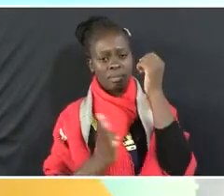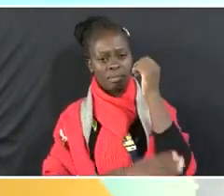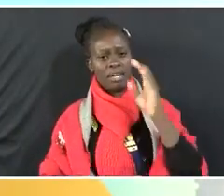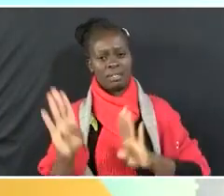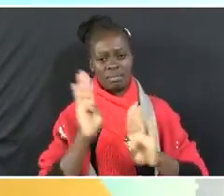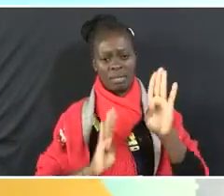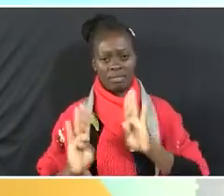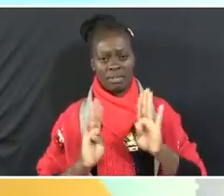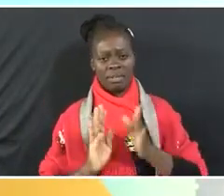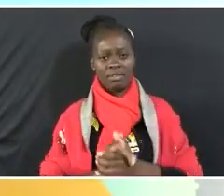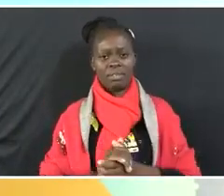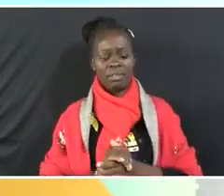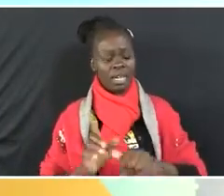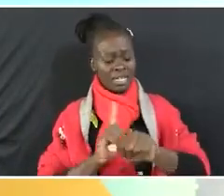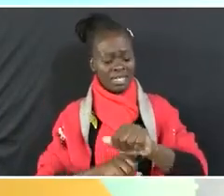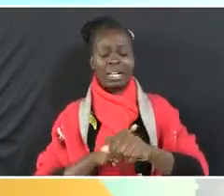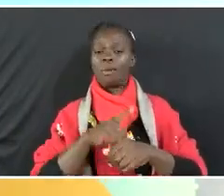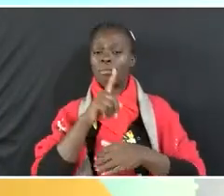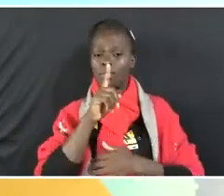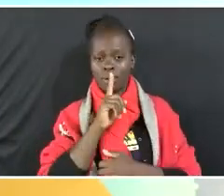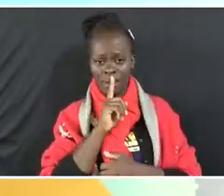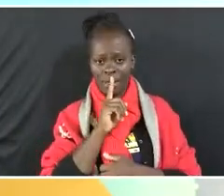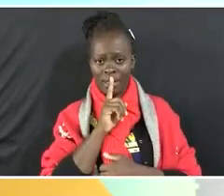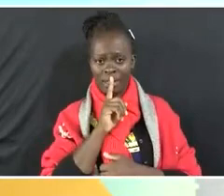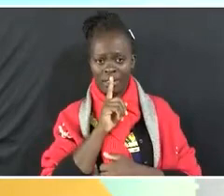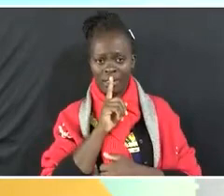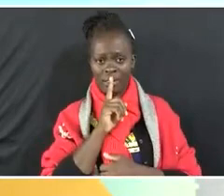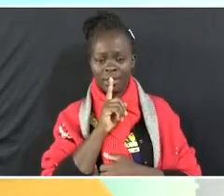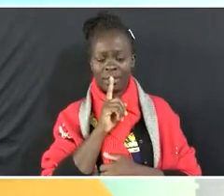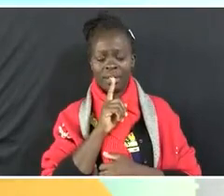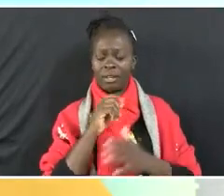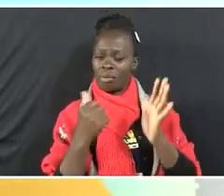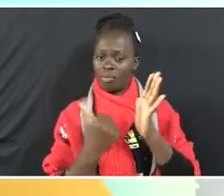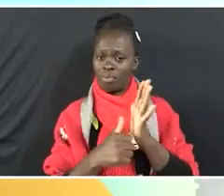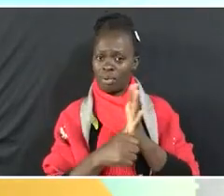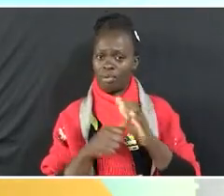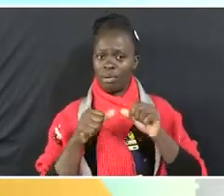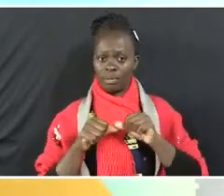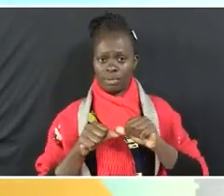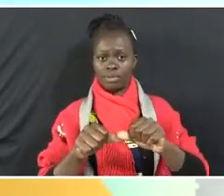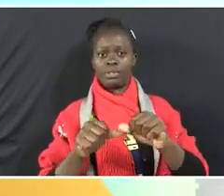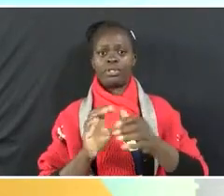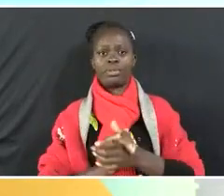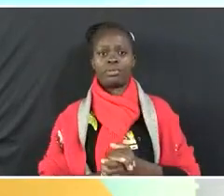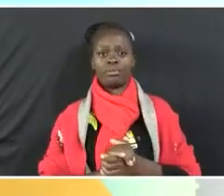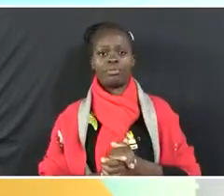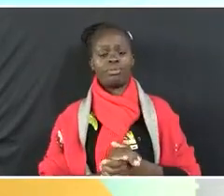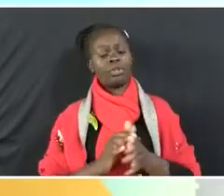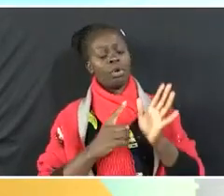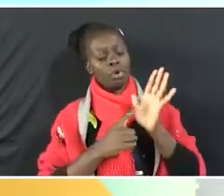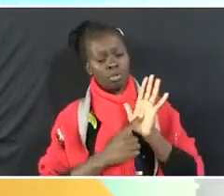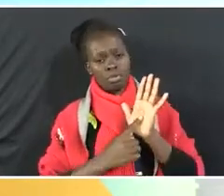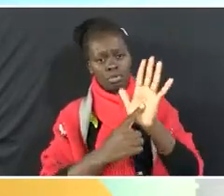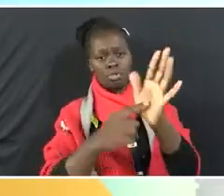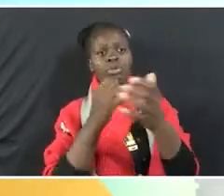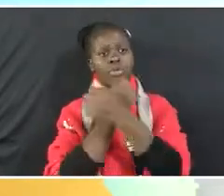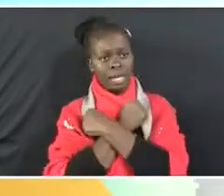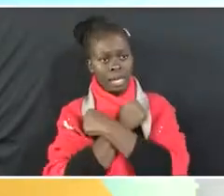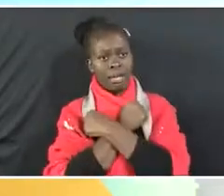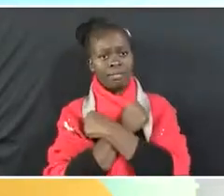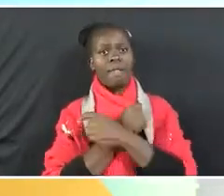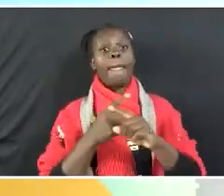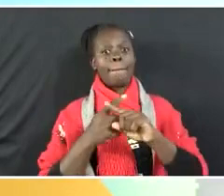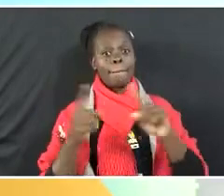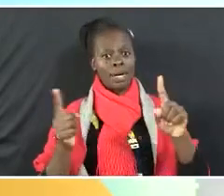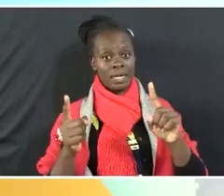address issues, you are not handling with care. Handle with care. Rebuke in love. Show love when you're correcting your children.